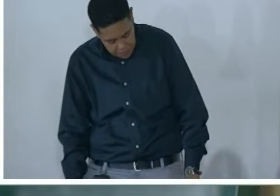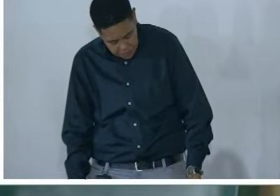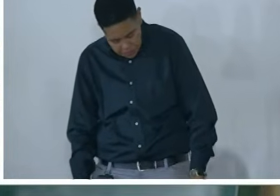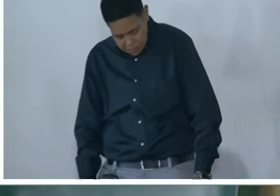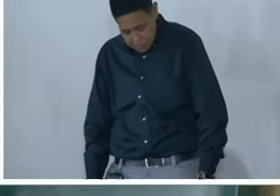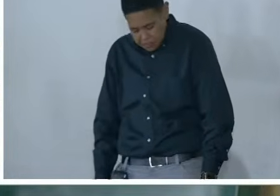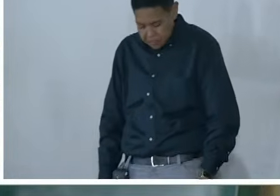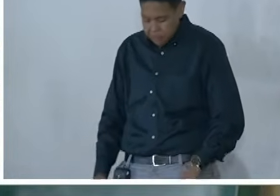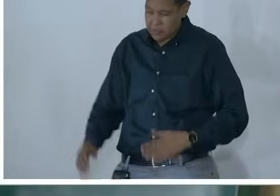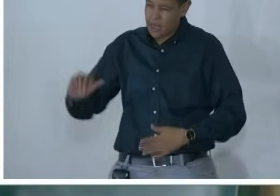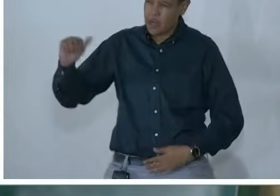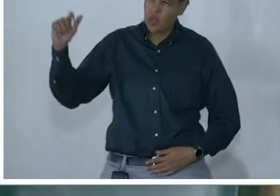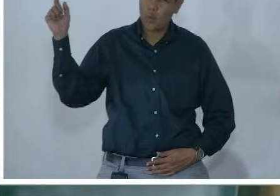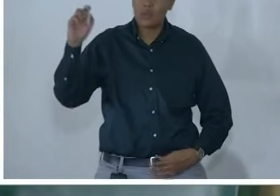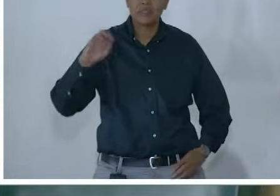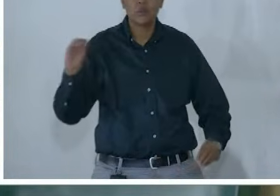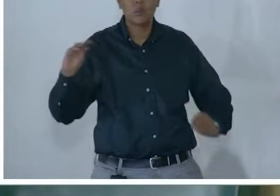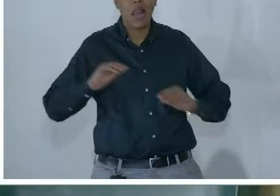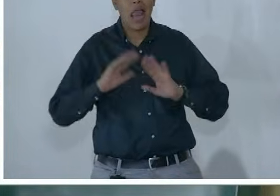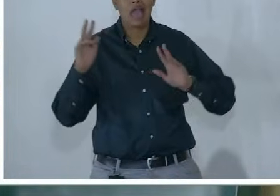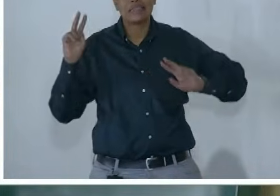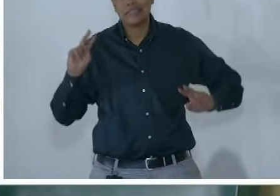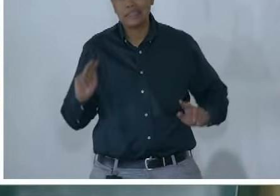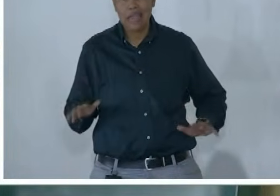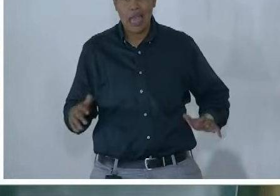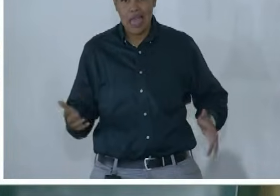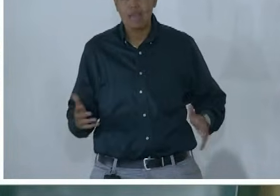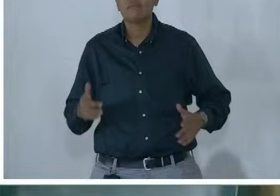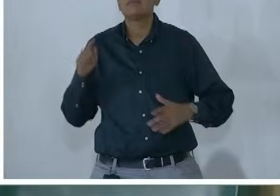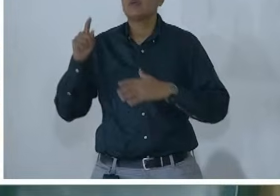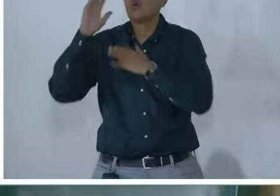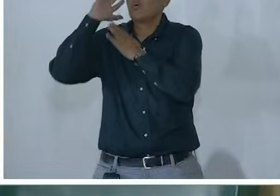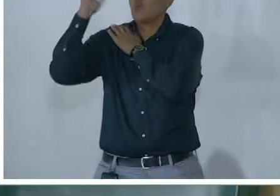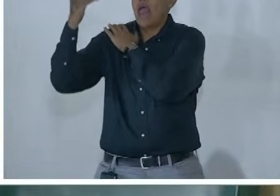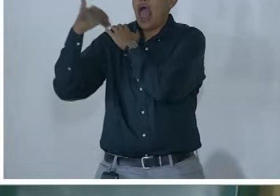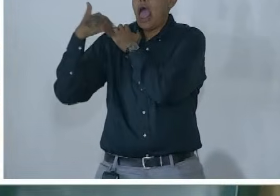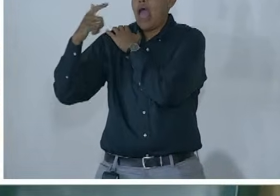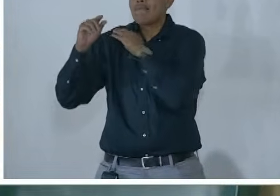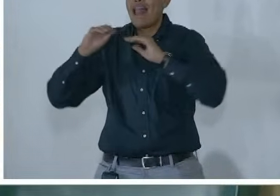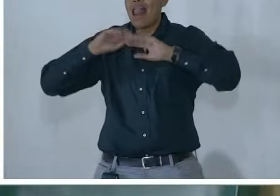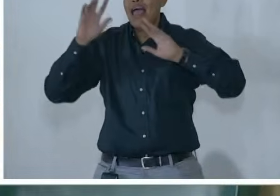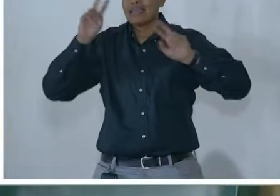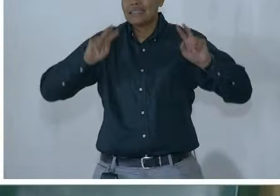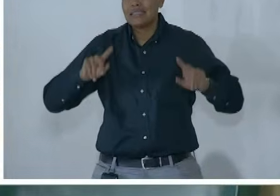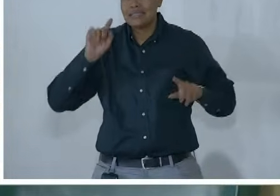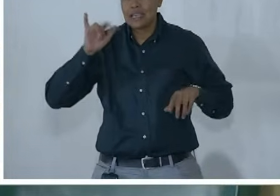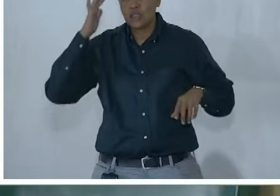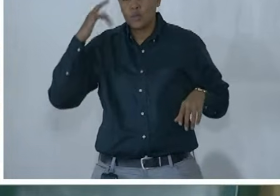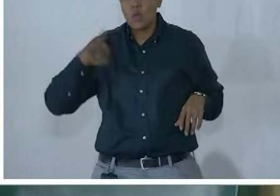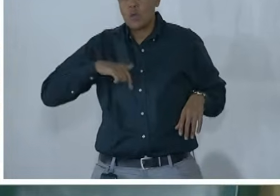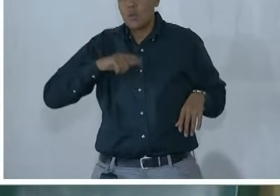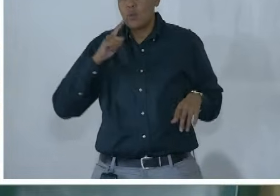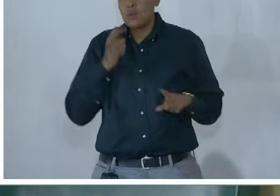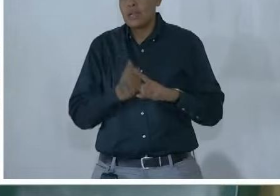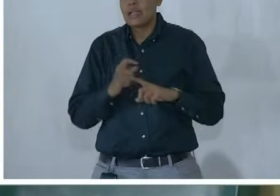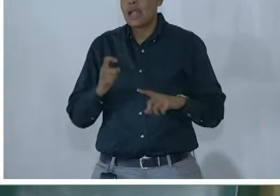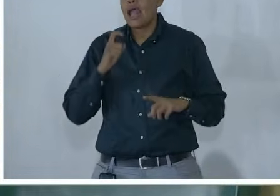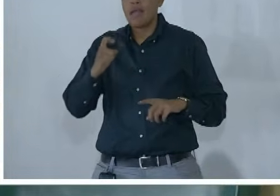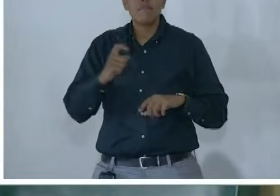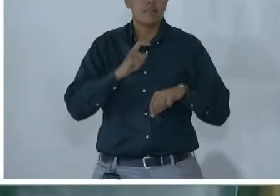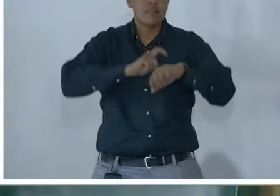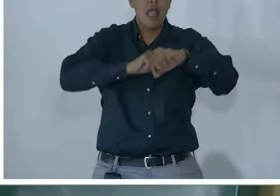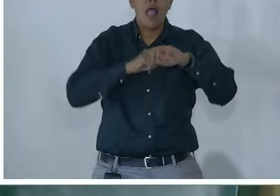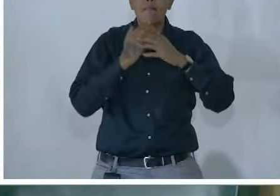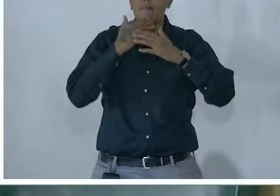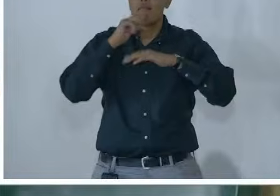about no clarity. There will be clarity. That is why we gave time